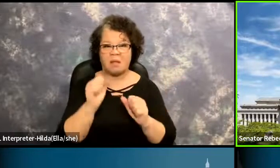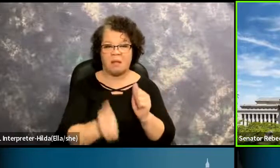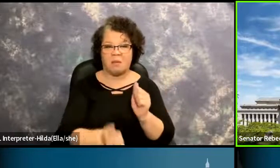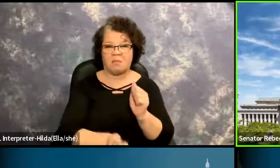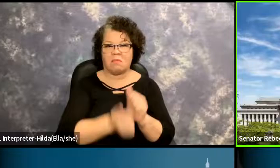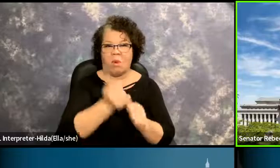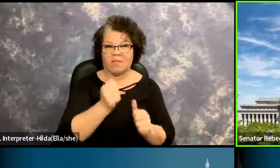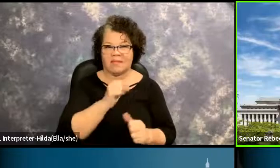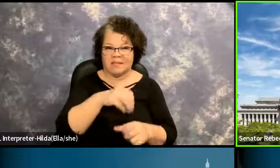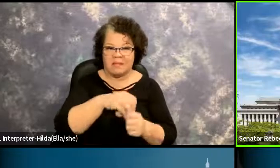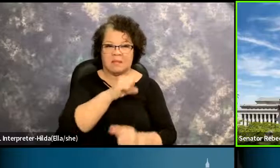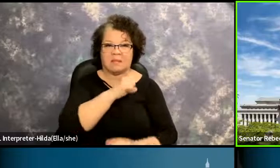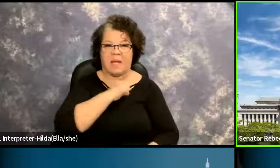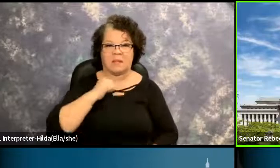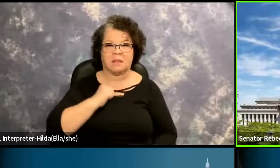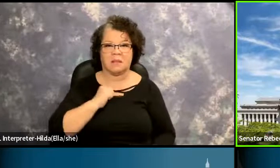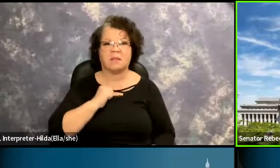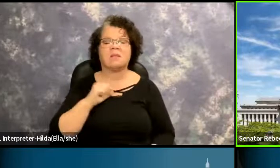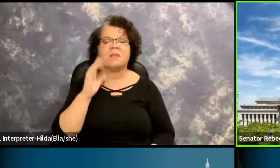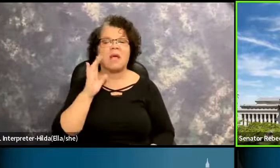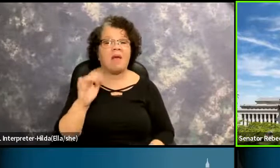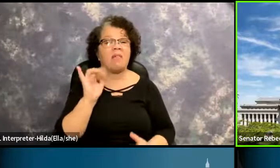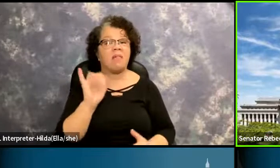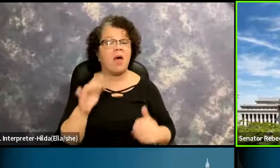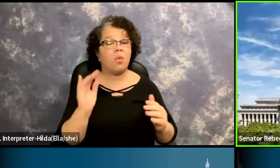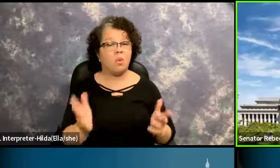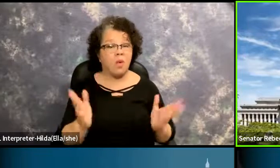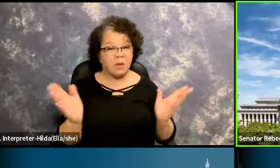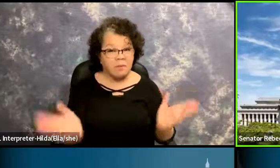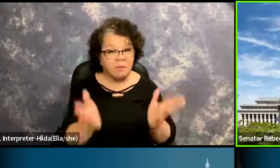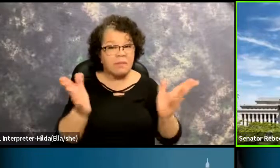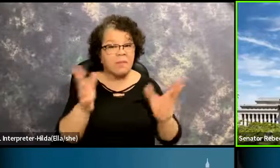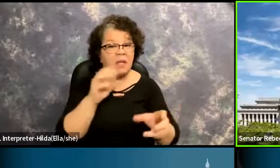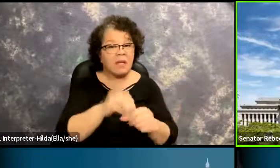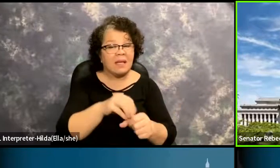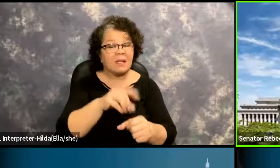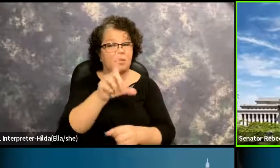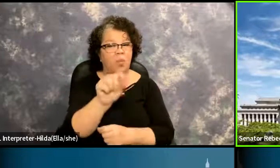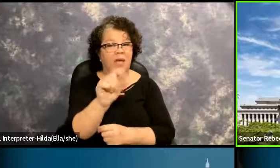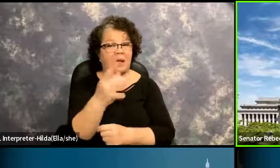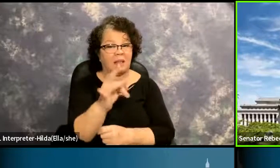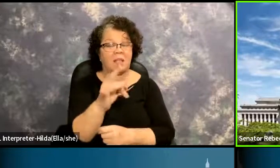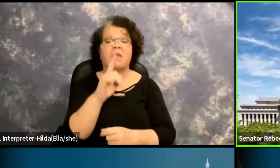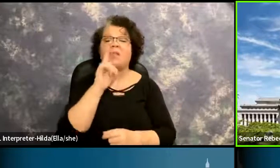to put forward that in 2018. And there is a Senate bill in the House right now,